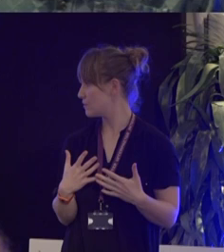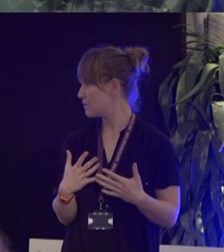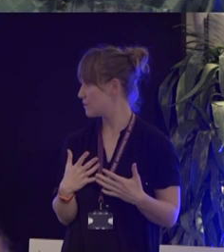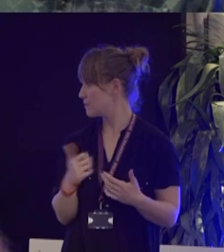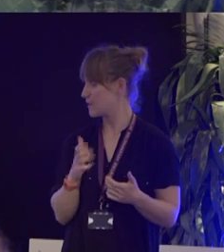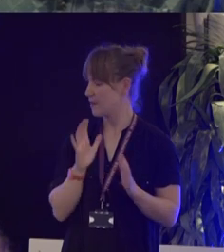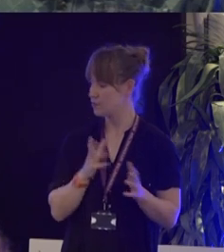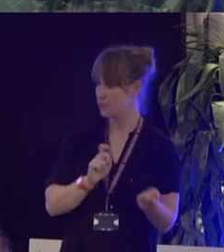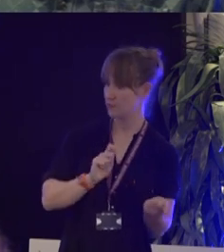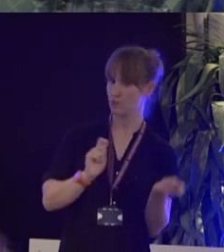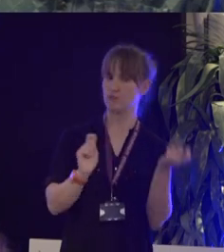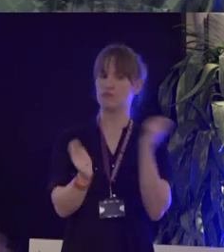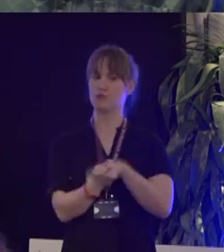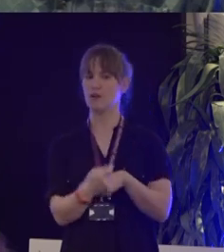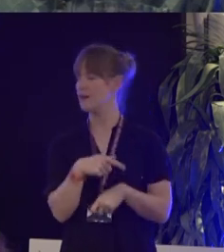I was quite,